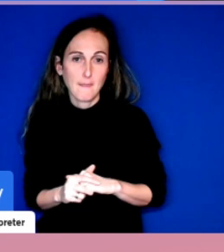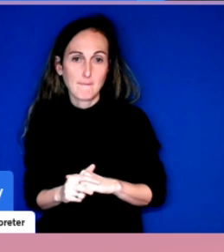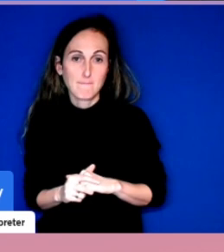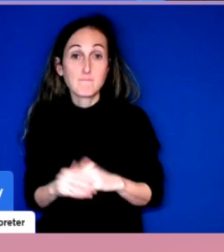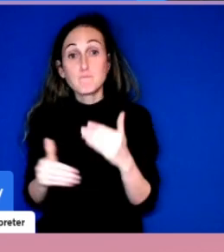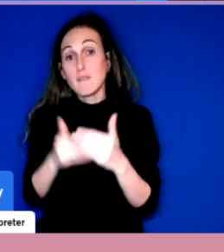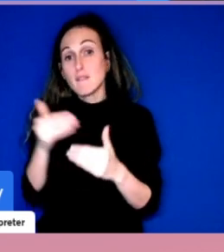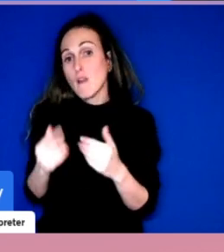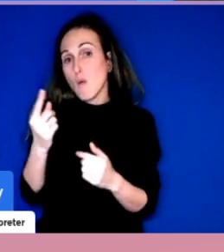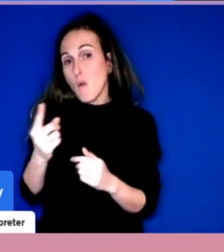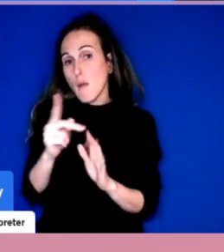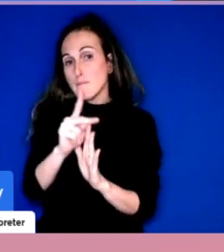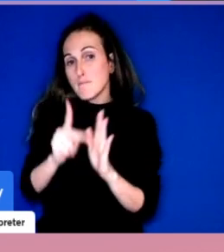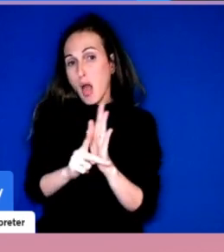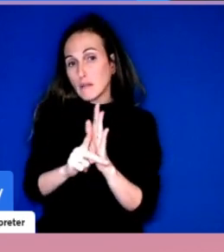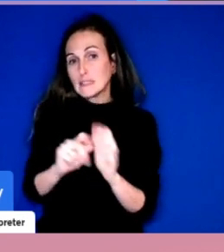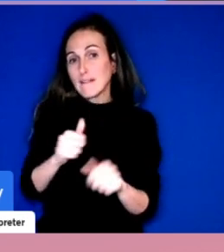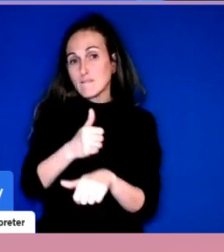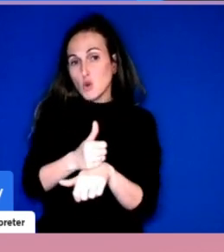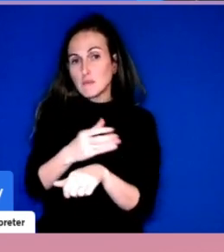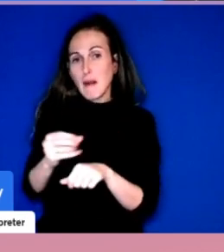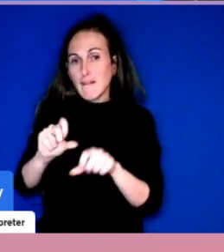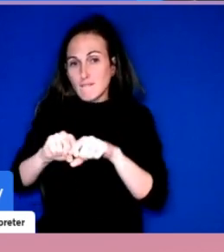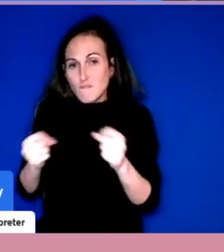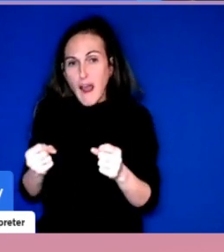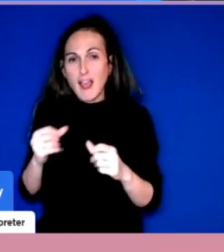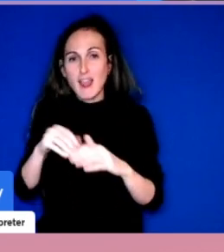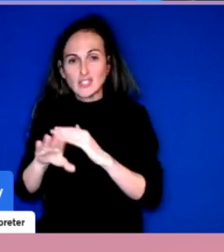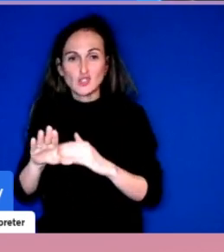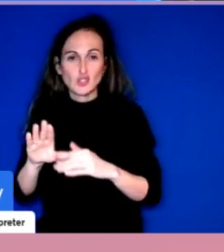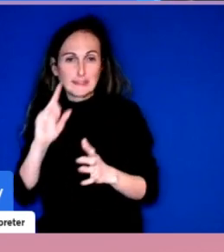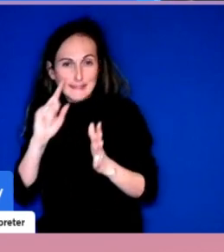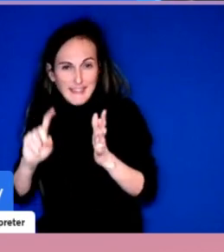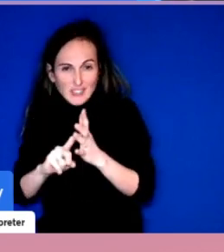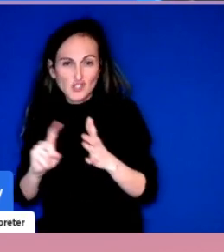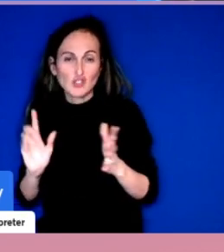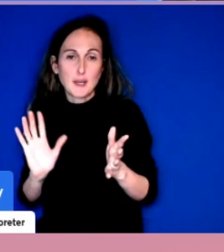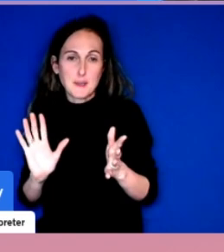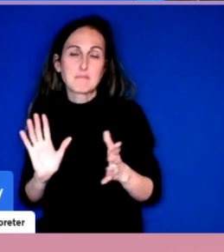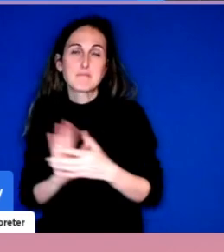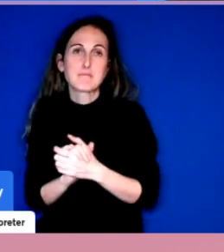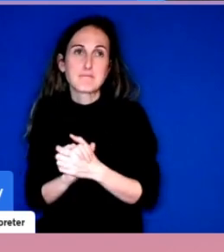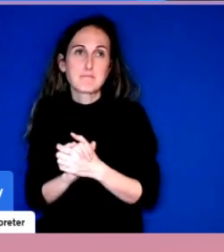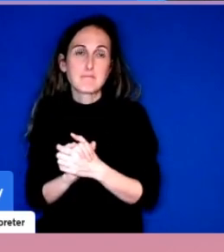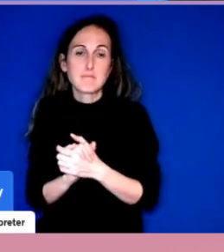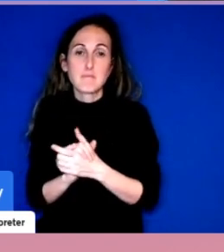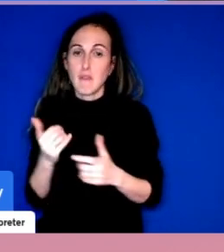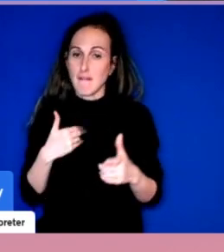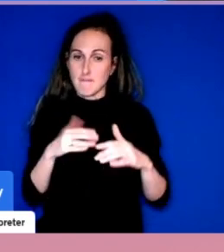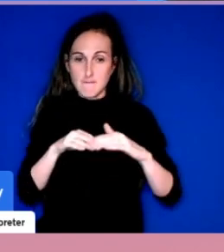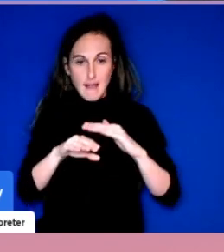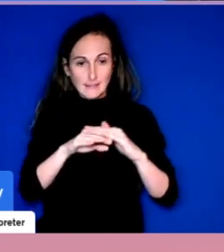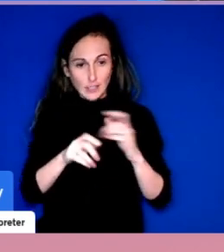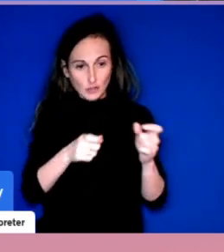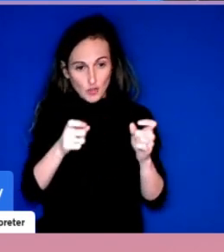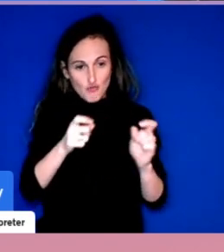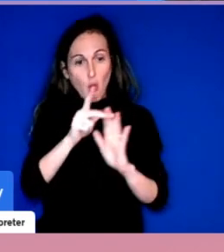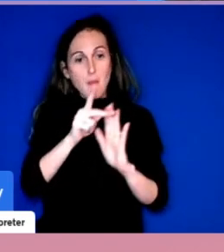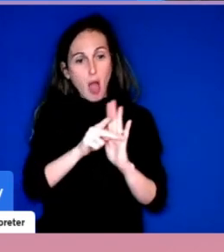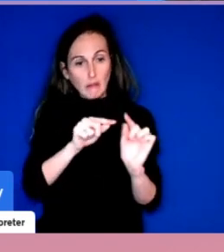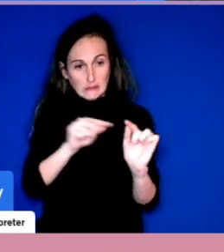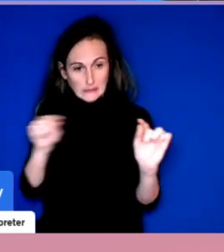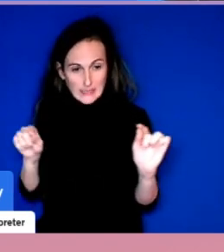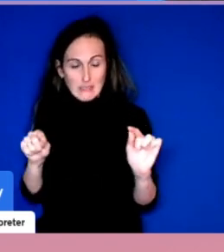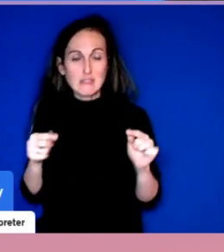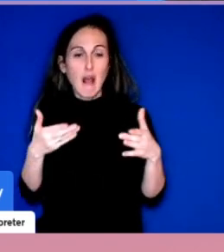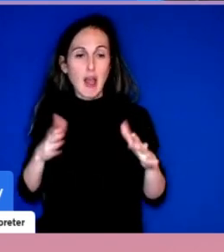Next one, policy-informed violation detection. You've got, uh the access control policies that allow